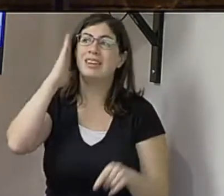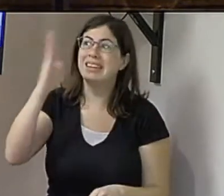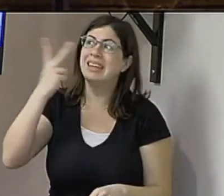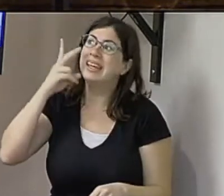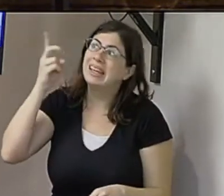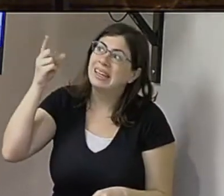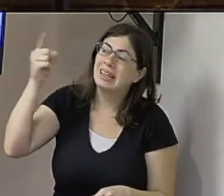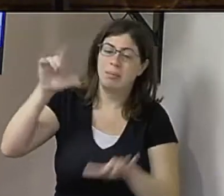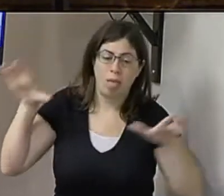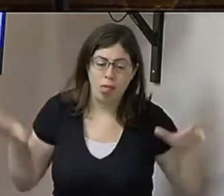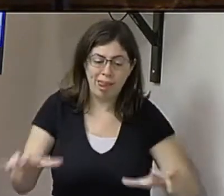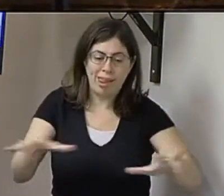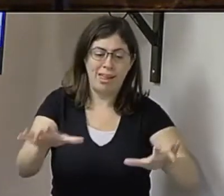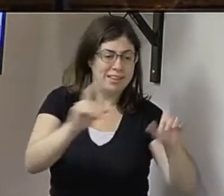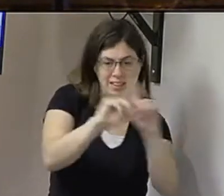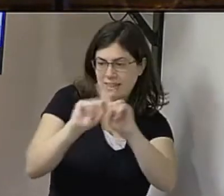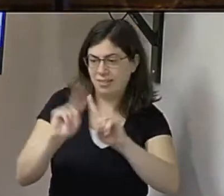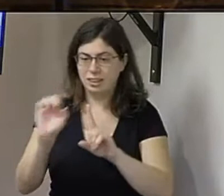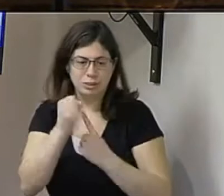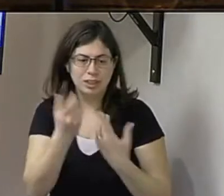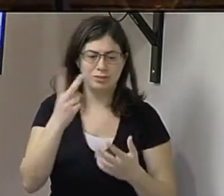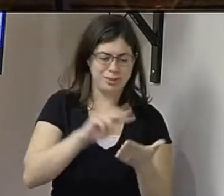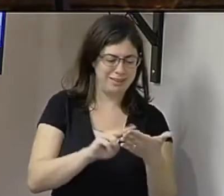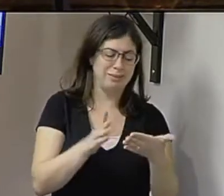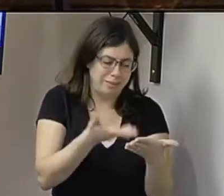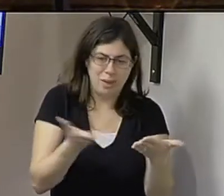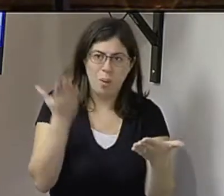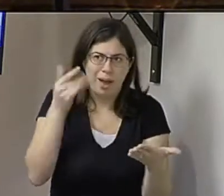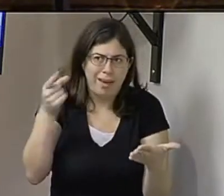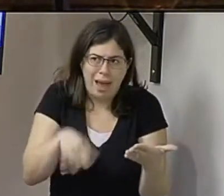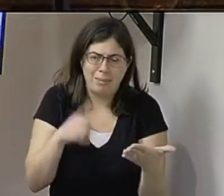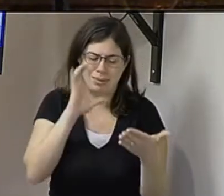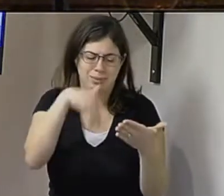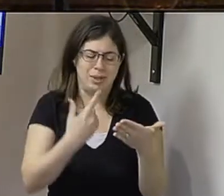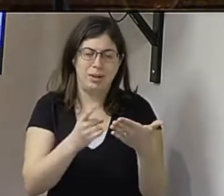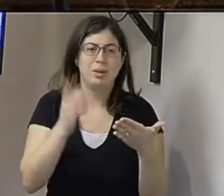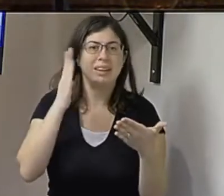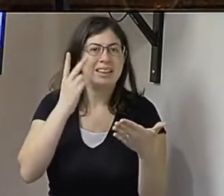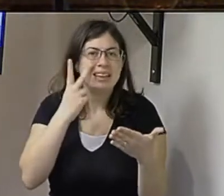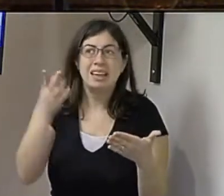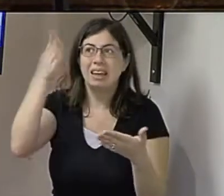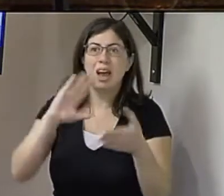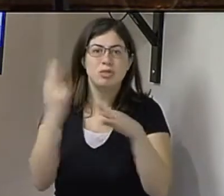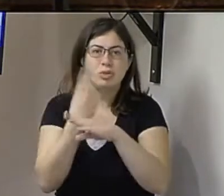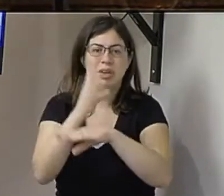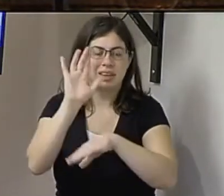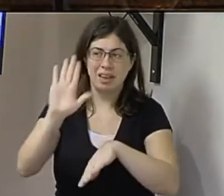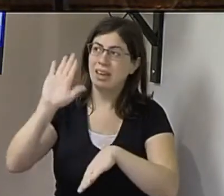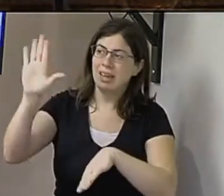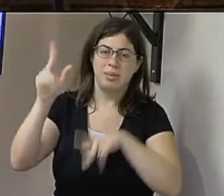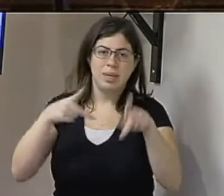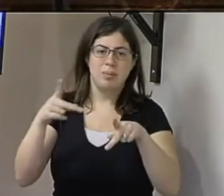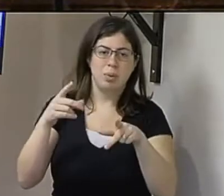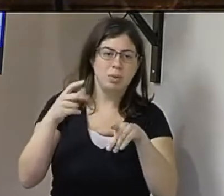all throughout the book of Esther. There's going to be all kinds of points where as we read, you're going to say, well, why would that happen? That's weird. And you're going to see that God is using his people to